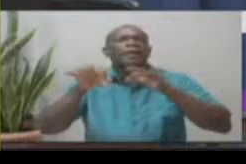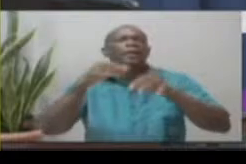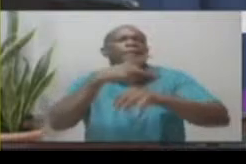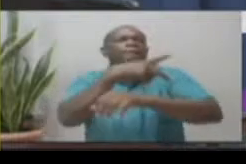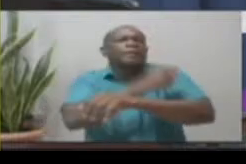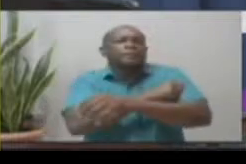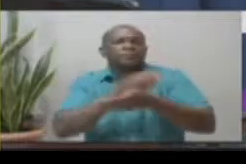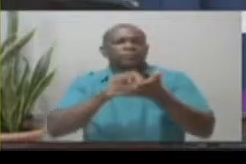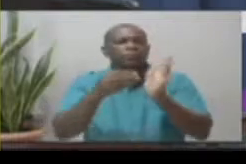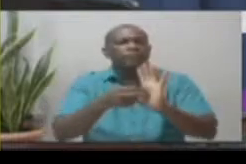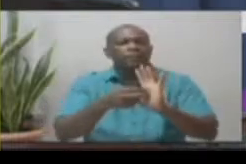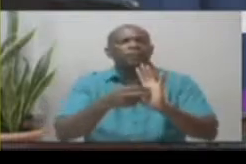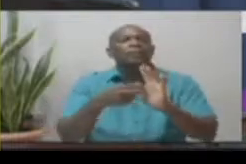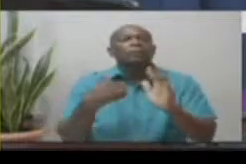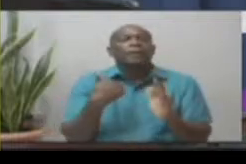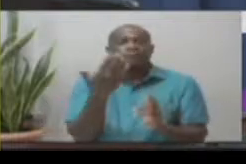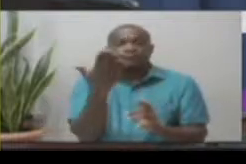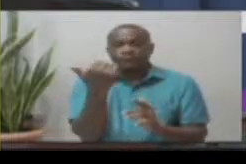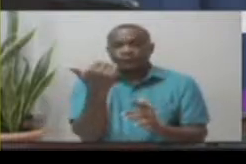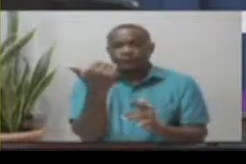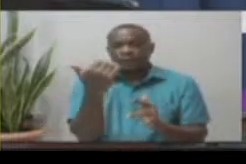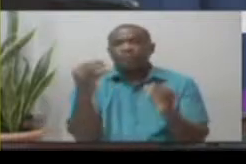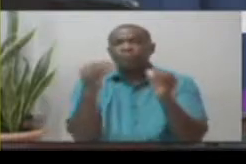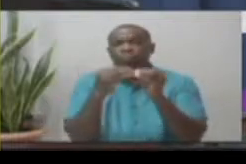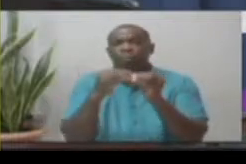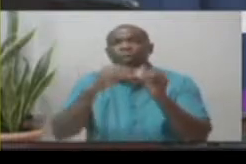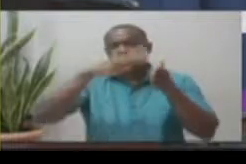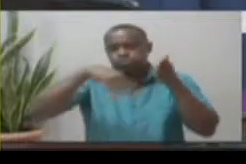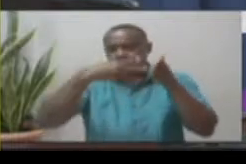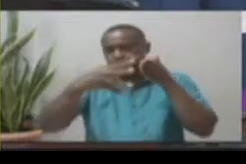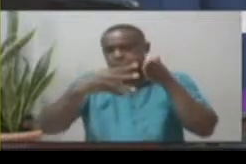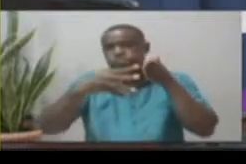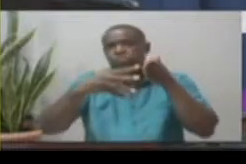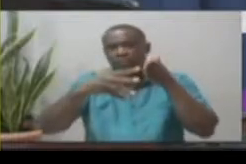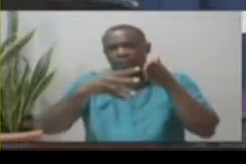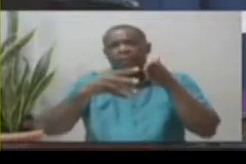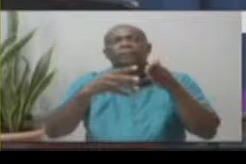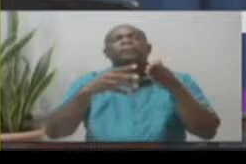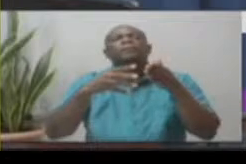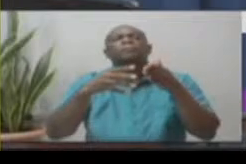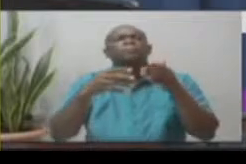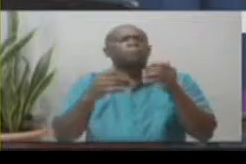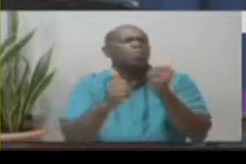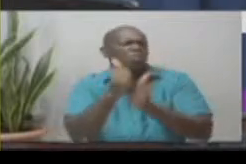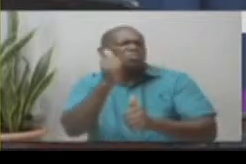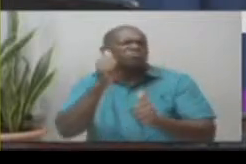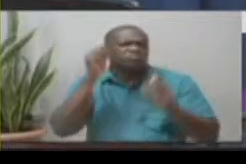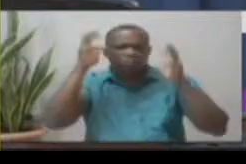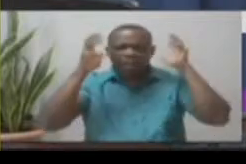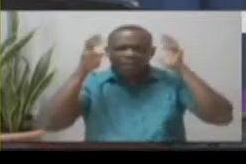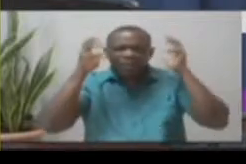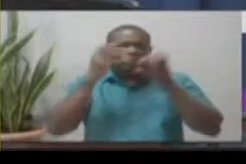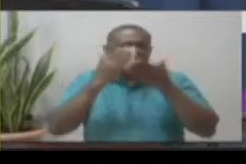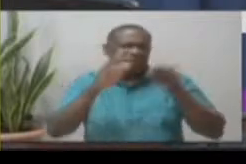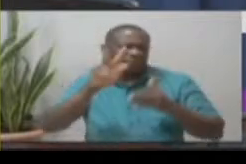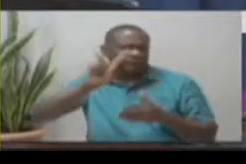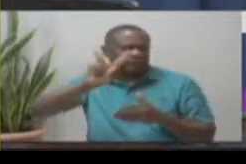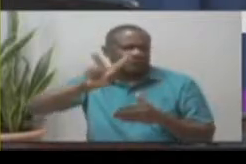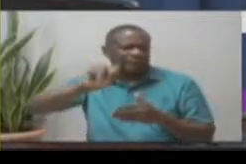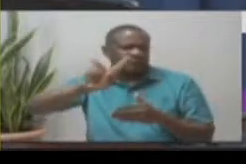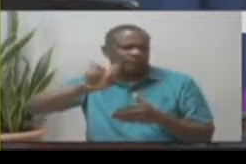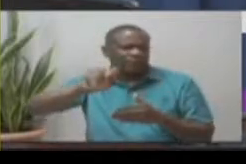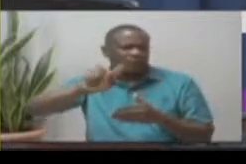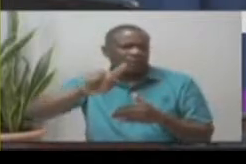15 more of these interviews scheduled across mainly radio, some TV, and we will continue our